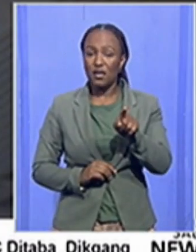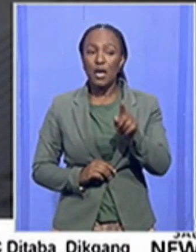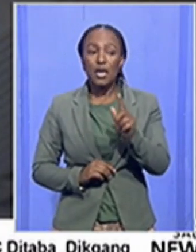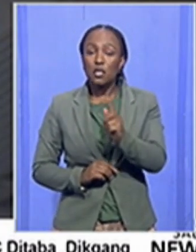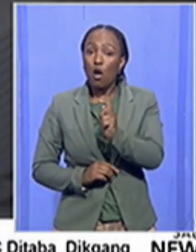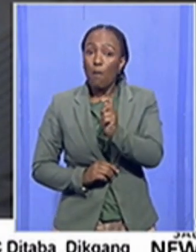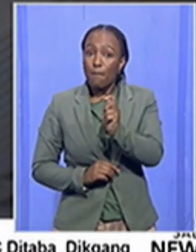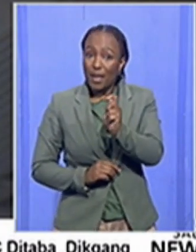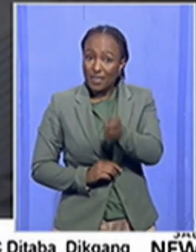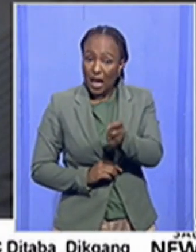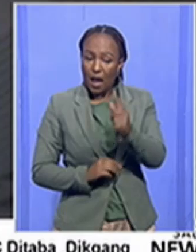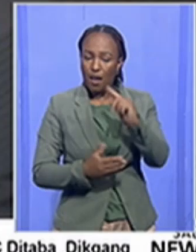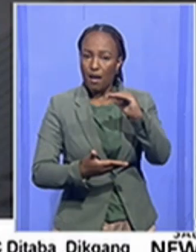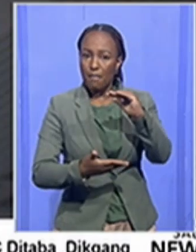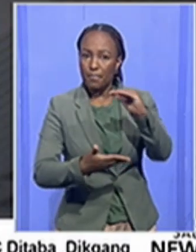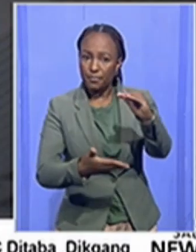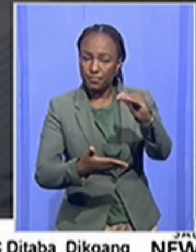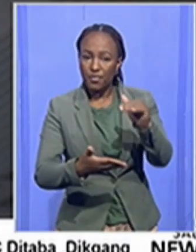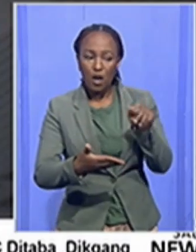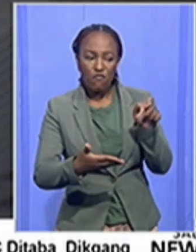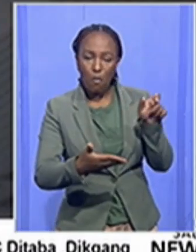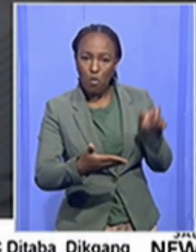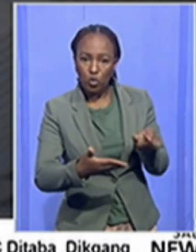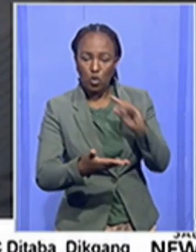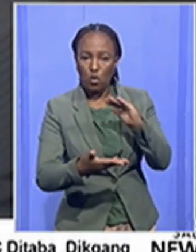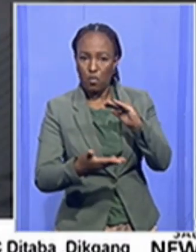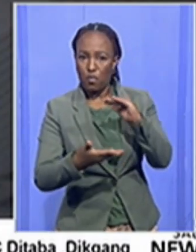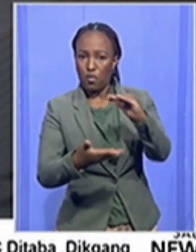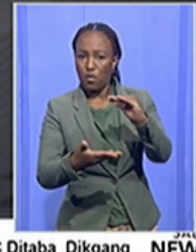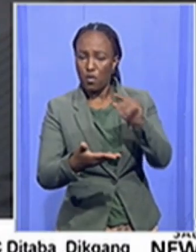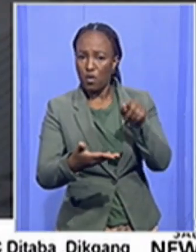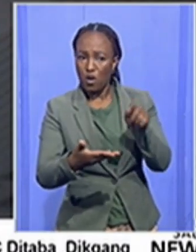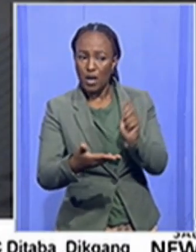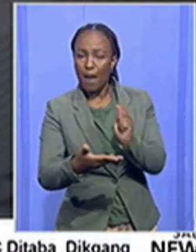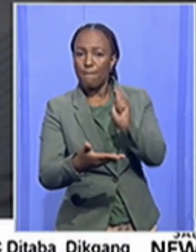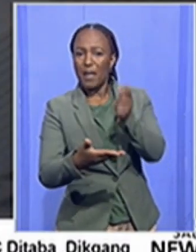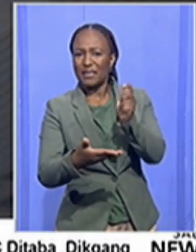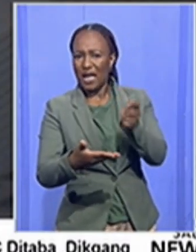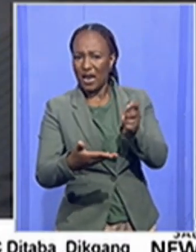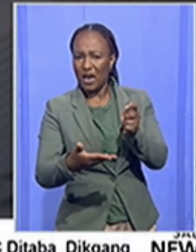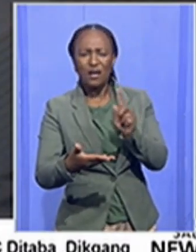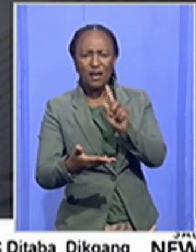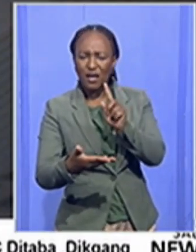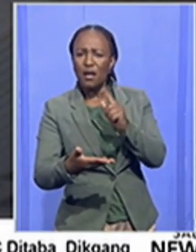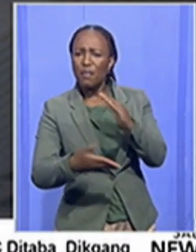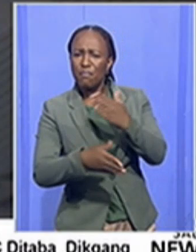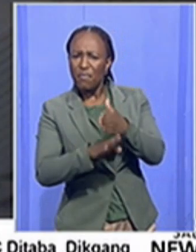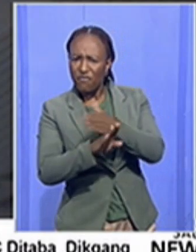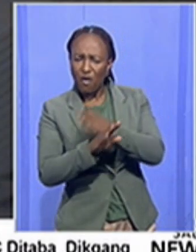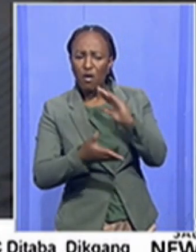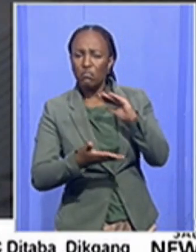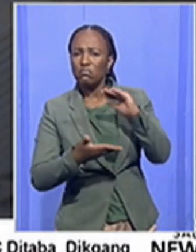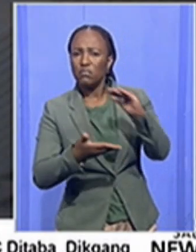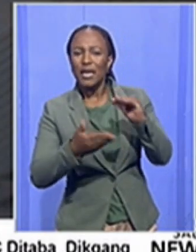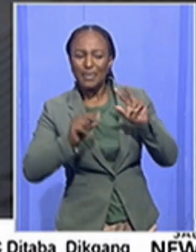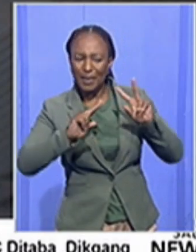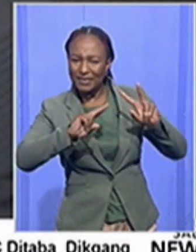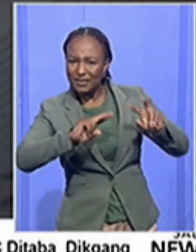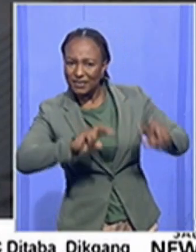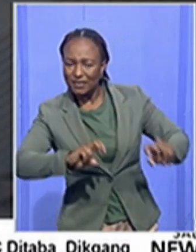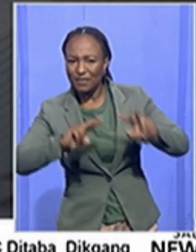patela motho o claimileng o ntsa patela insurance a ba batlisise pele mme sepodisi le sone se nne mo gare go batlisiswe